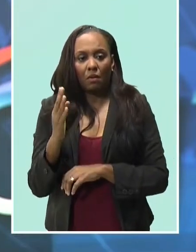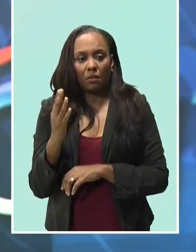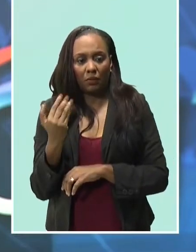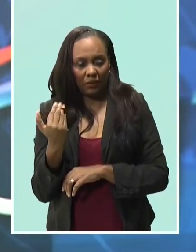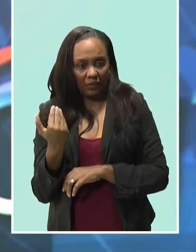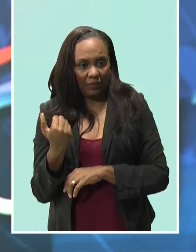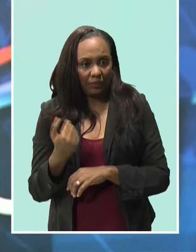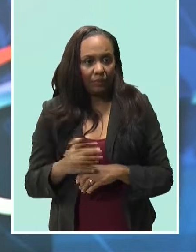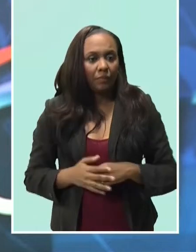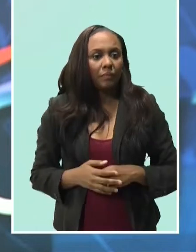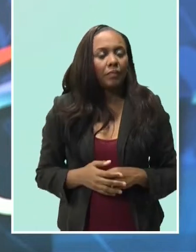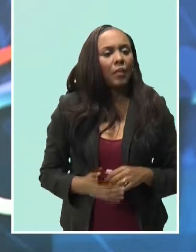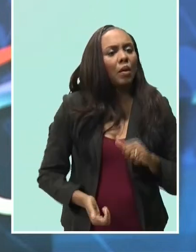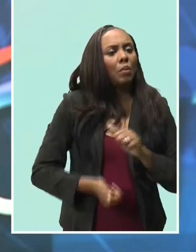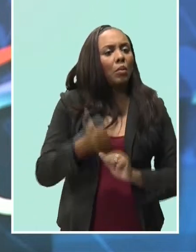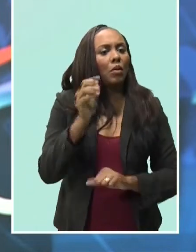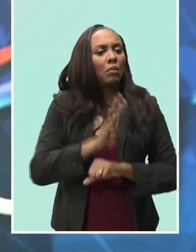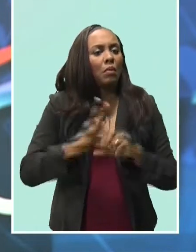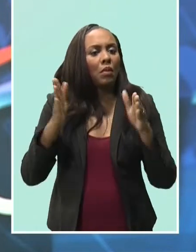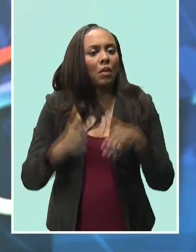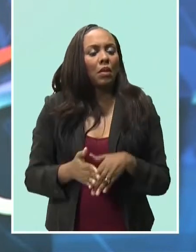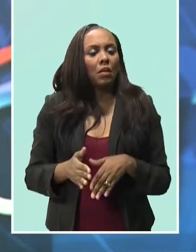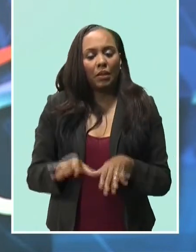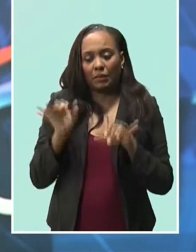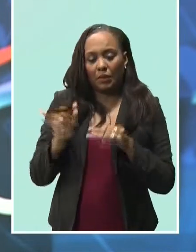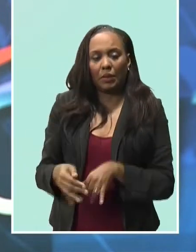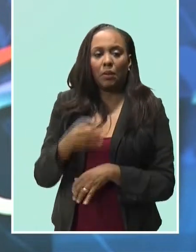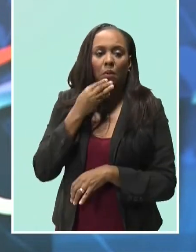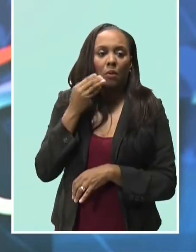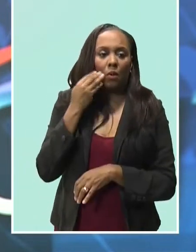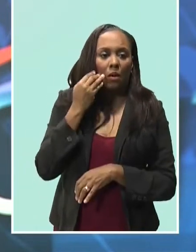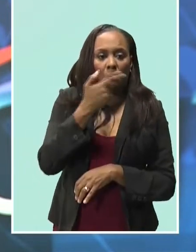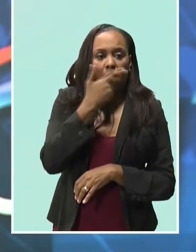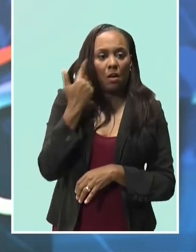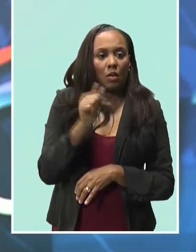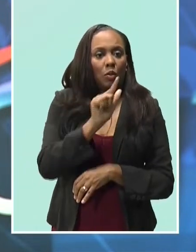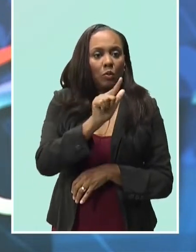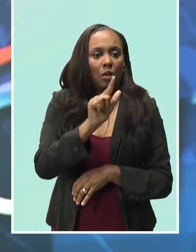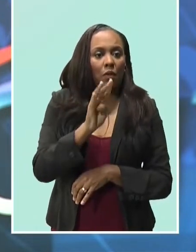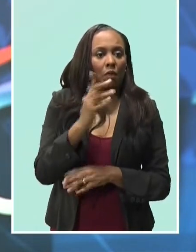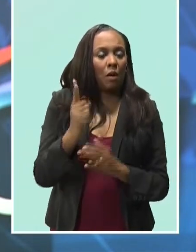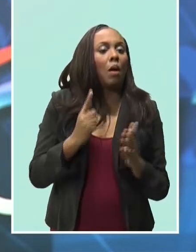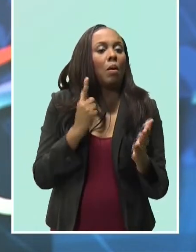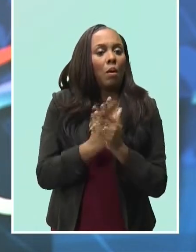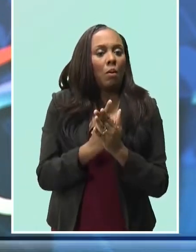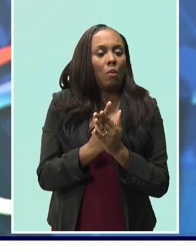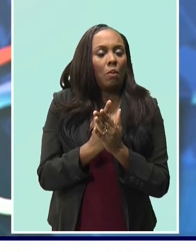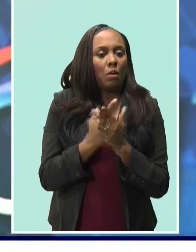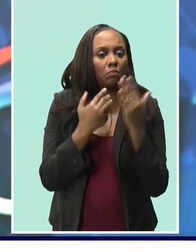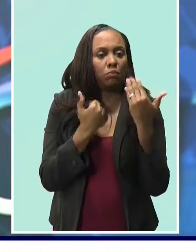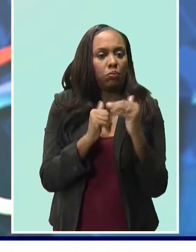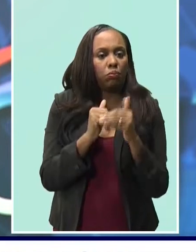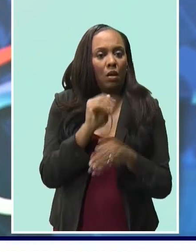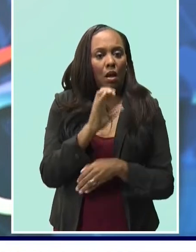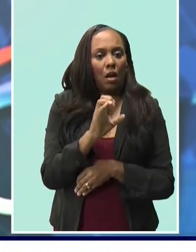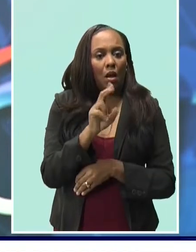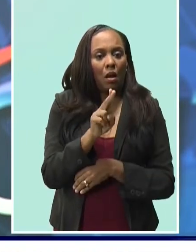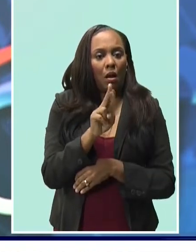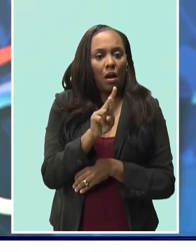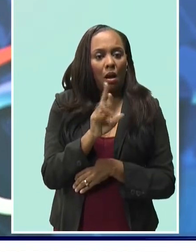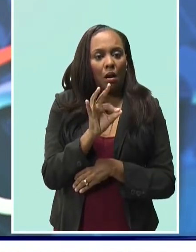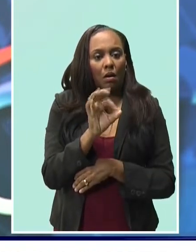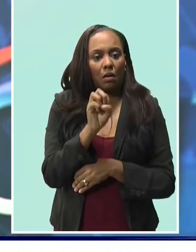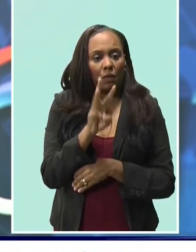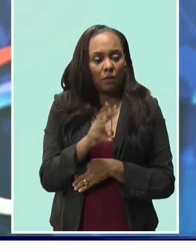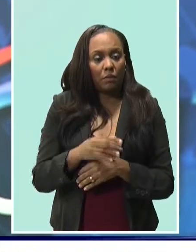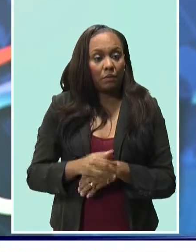Barbadians are home during the national 24-hour curfew resulting from COVID-19 pandemic, hundreds of brave men and women are making a daily